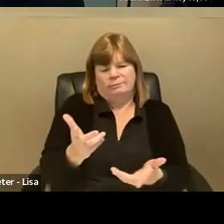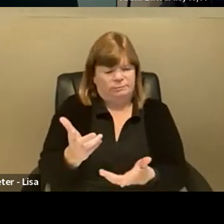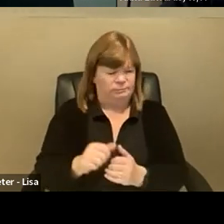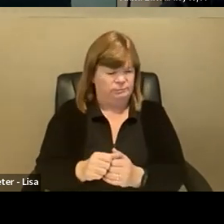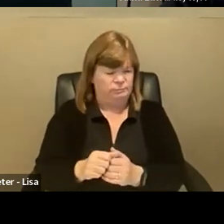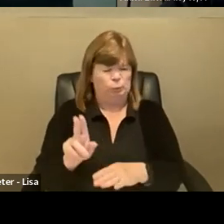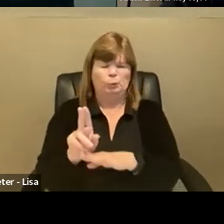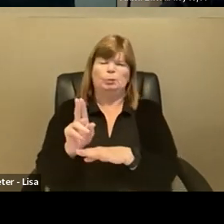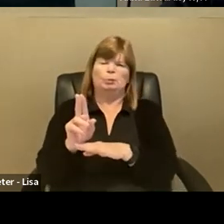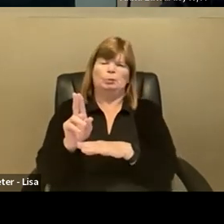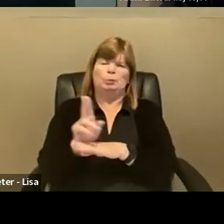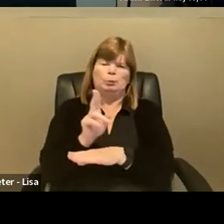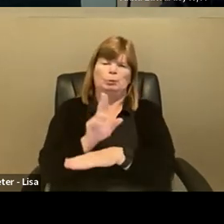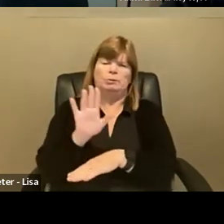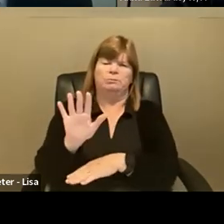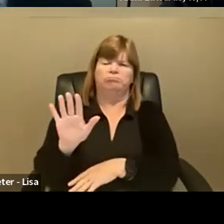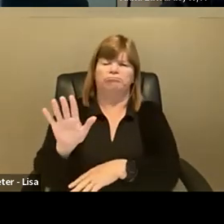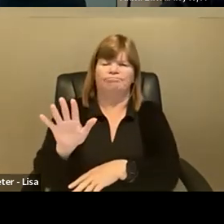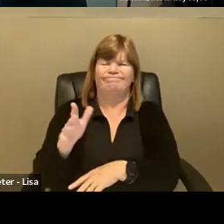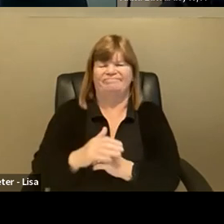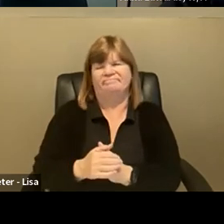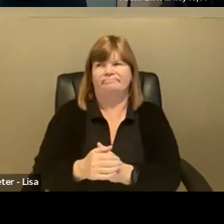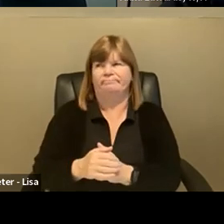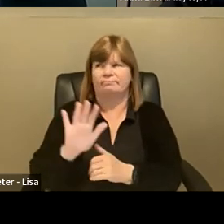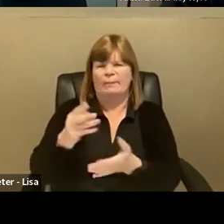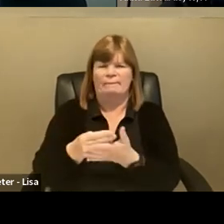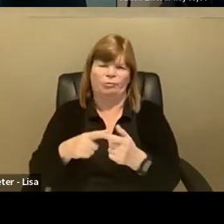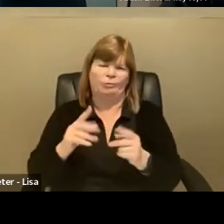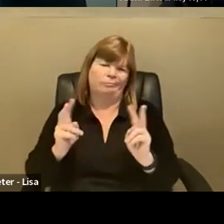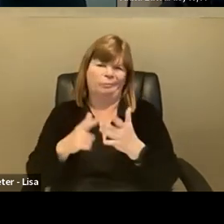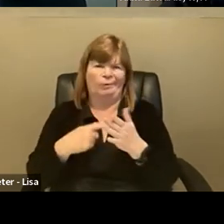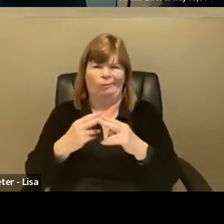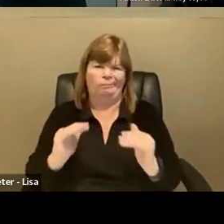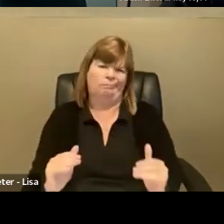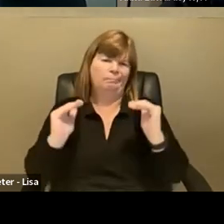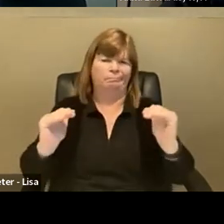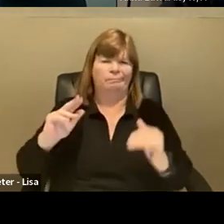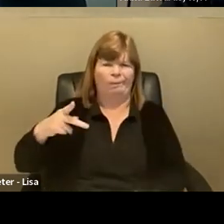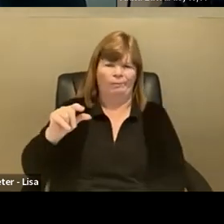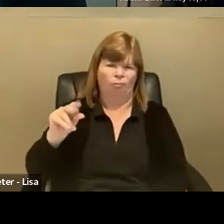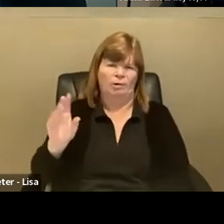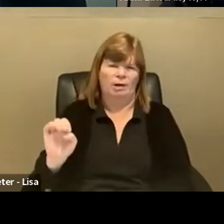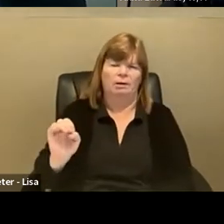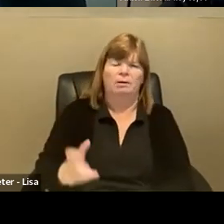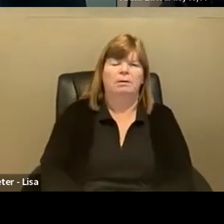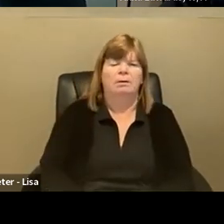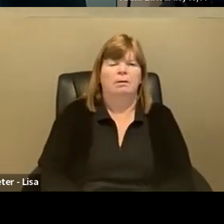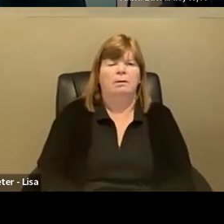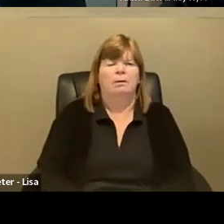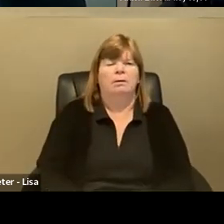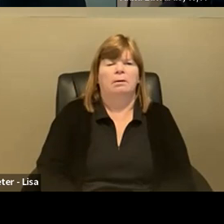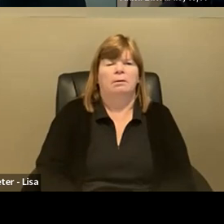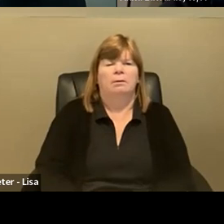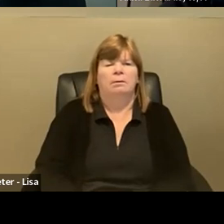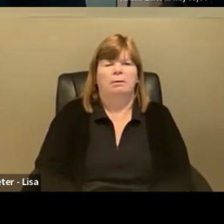using those funds to upgrade, I would say. And then we also